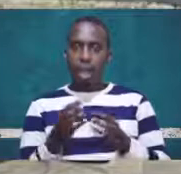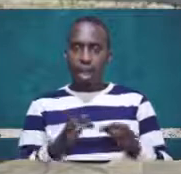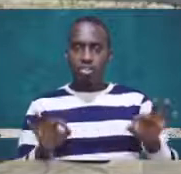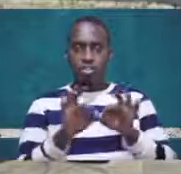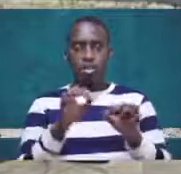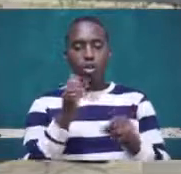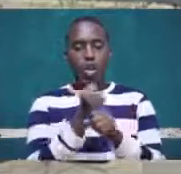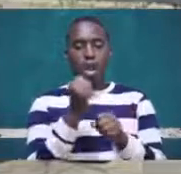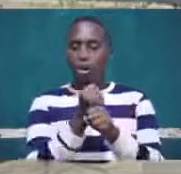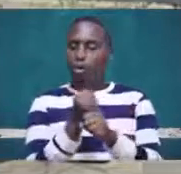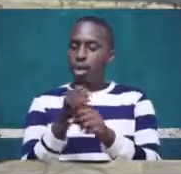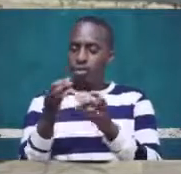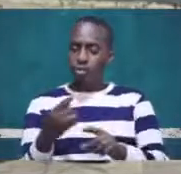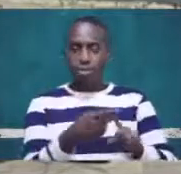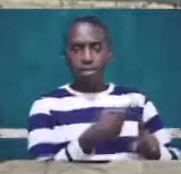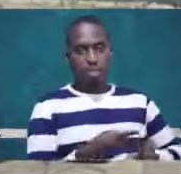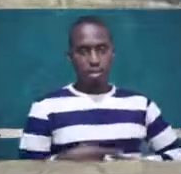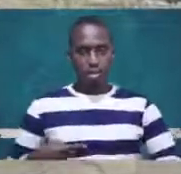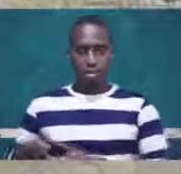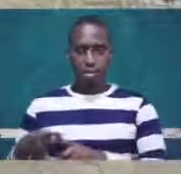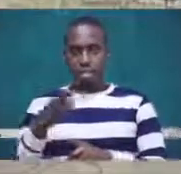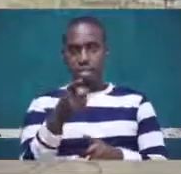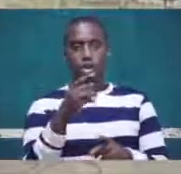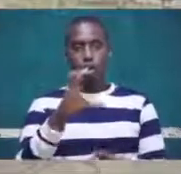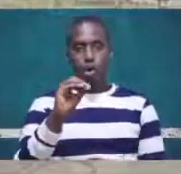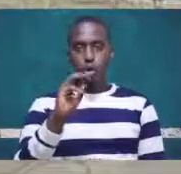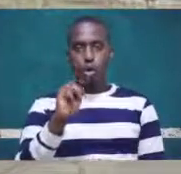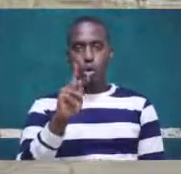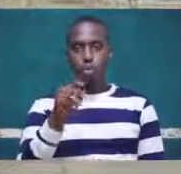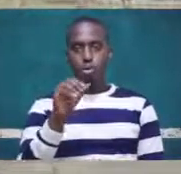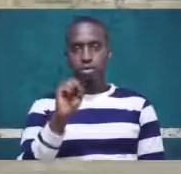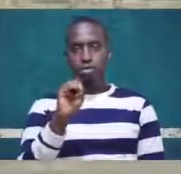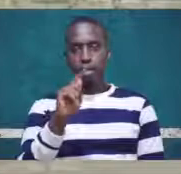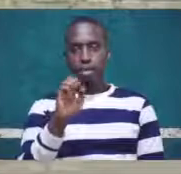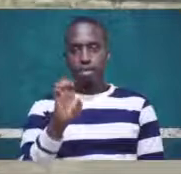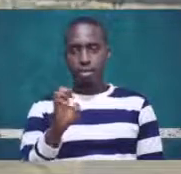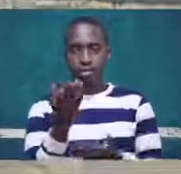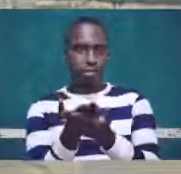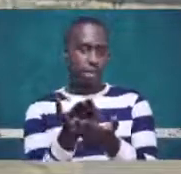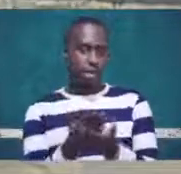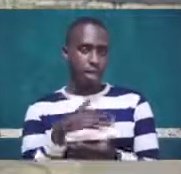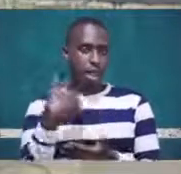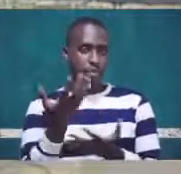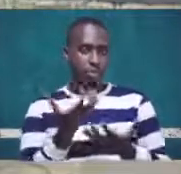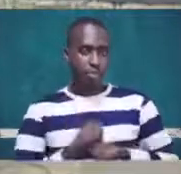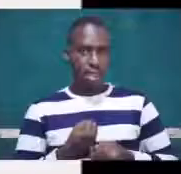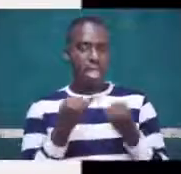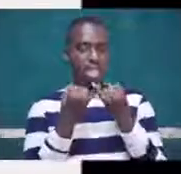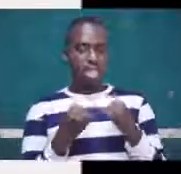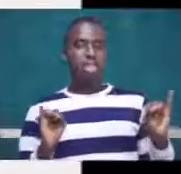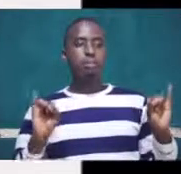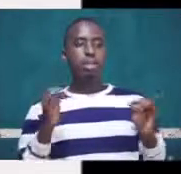So that is composite demand. That is composite demand. Then we have independent